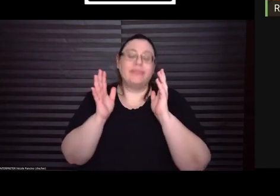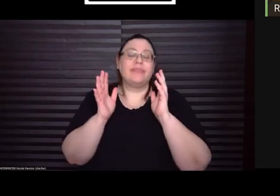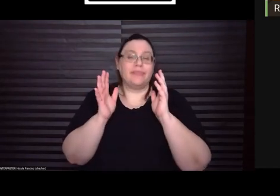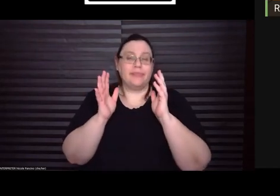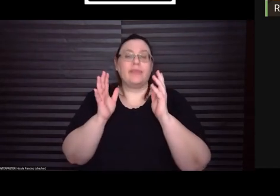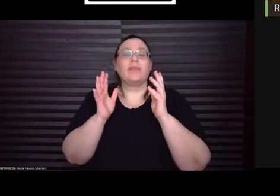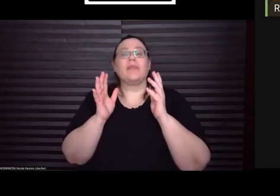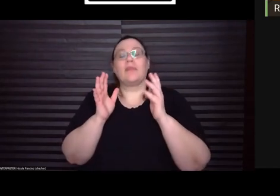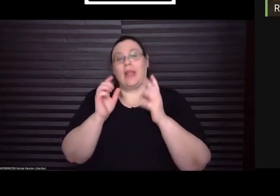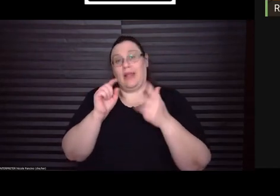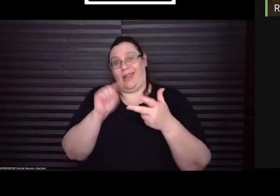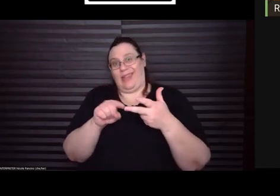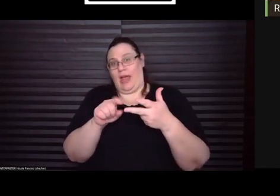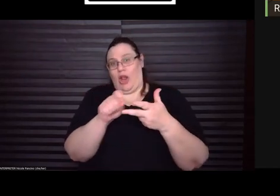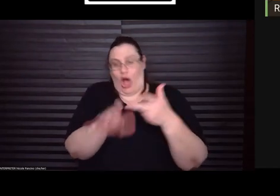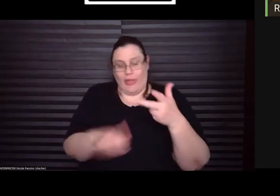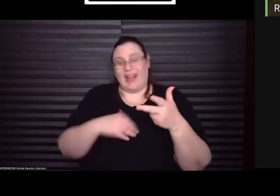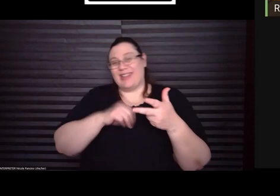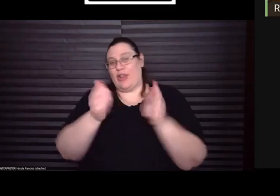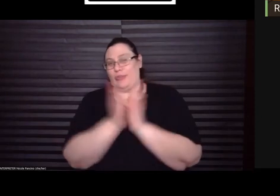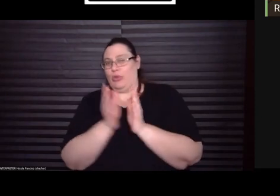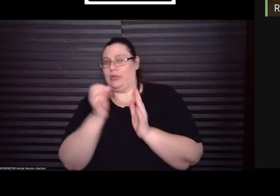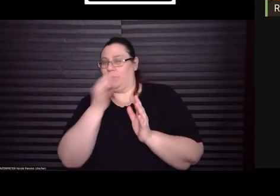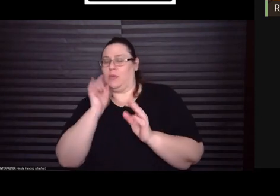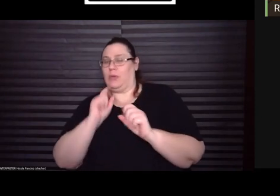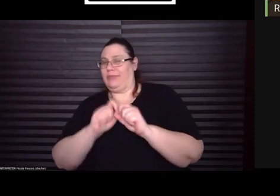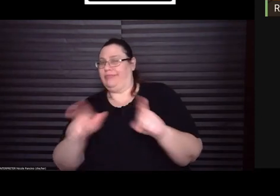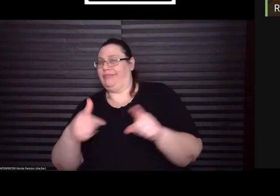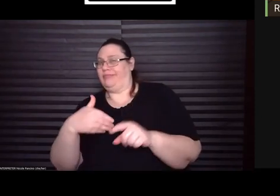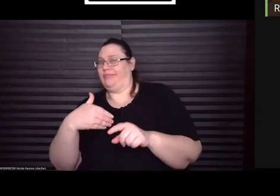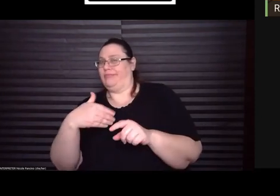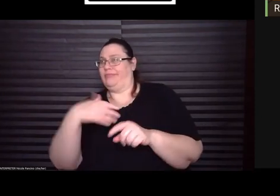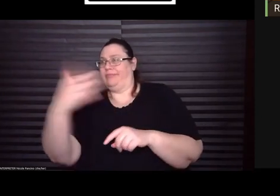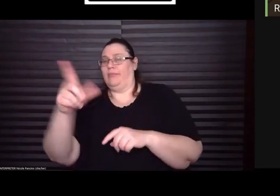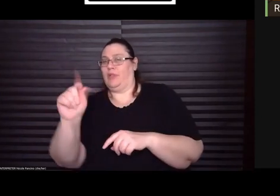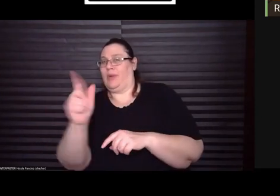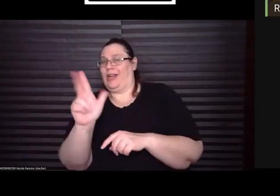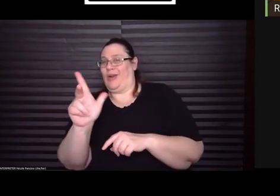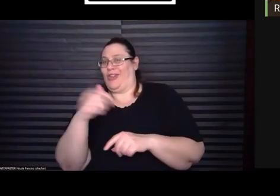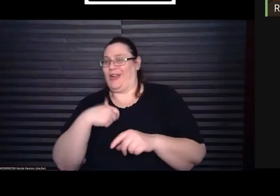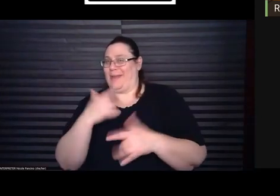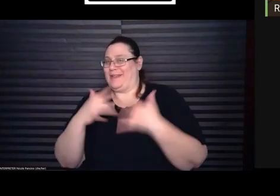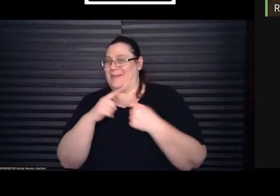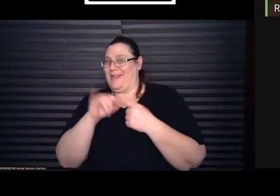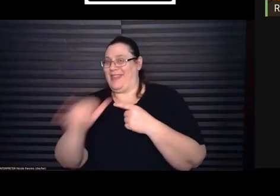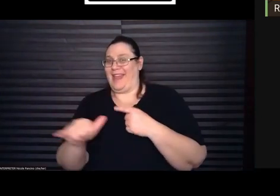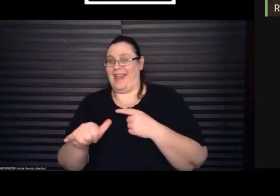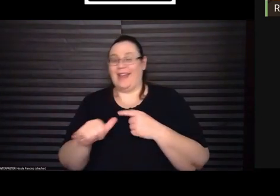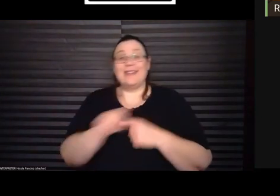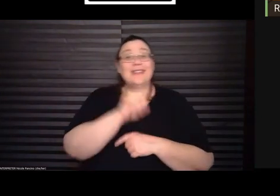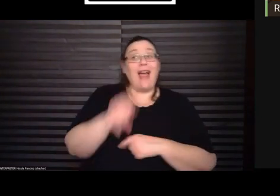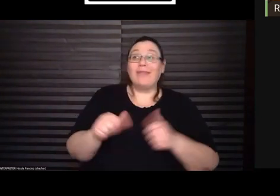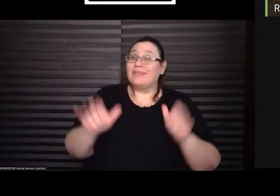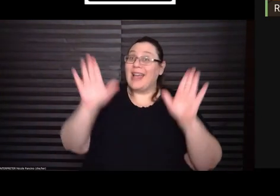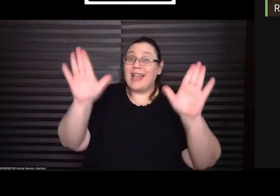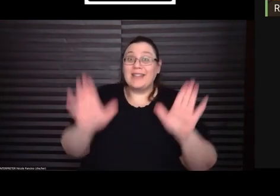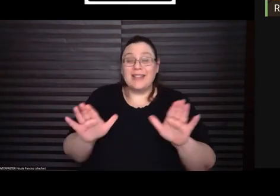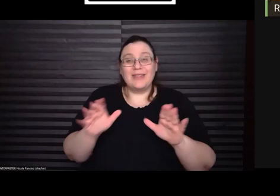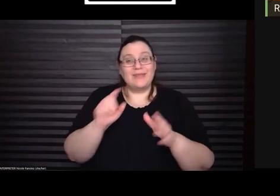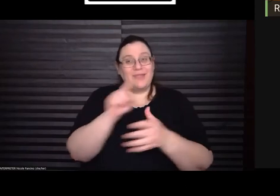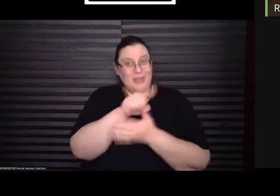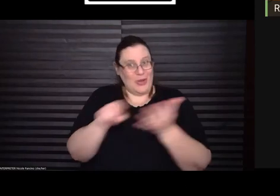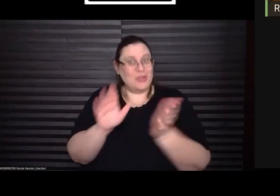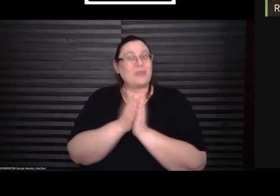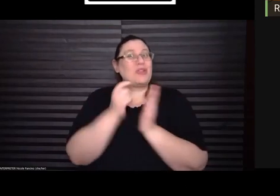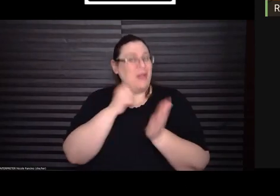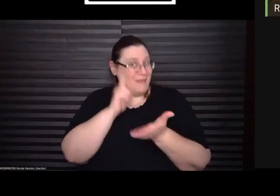anyways, and he has another novel coming out in 2023, which I'm really excited about. Excellent. Those